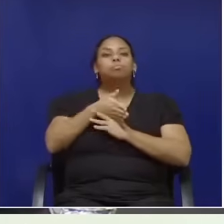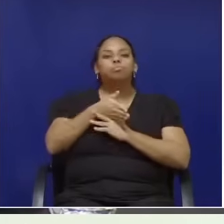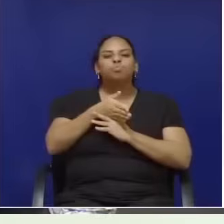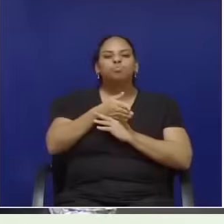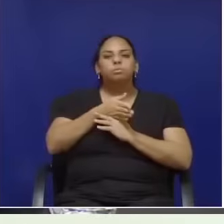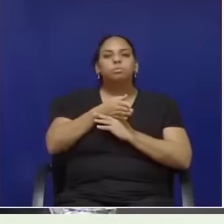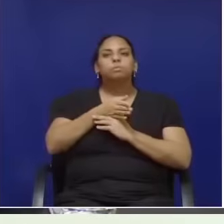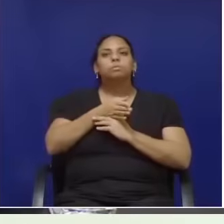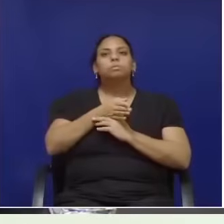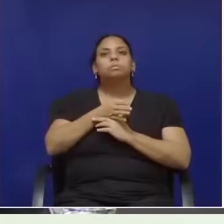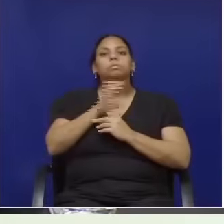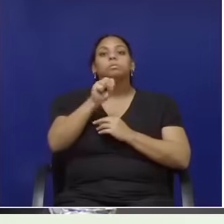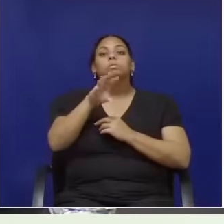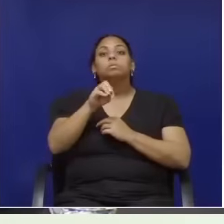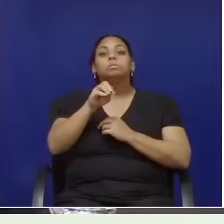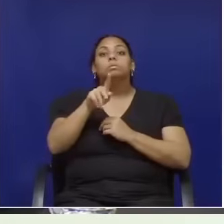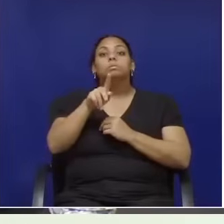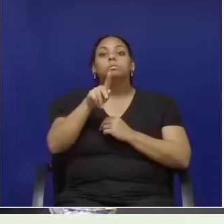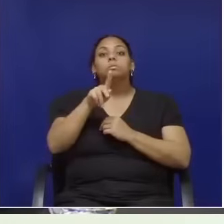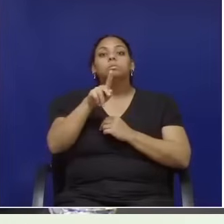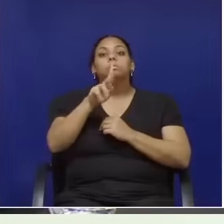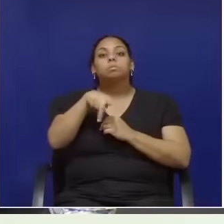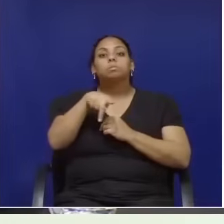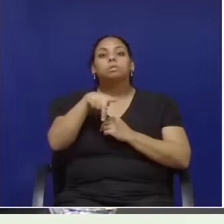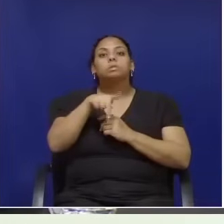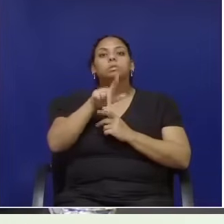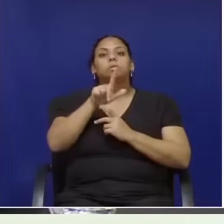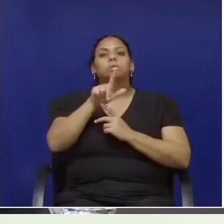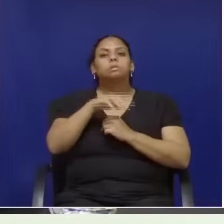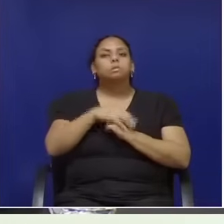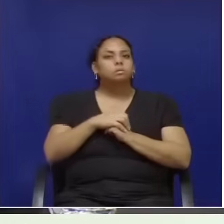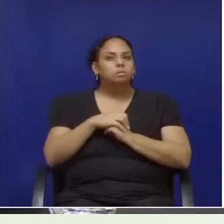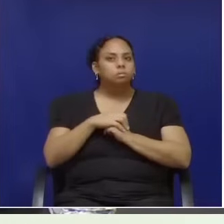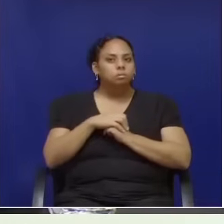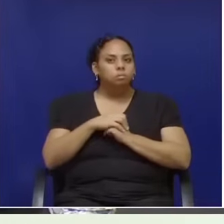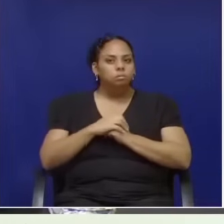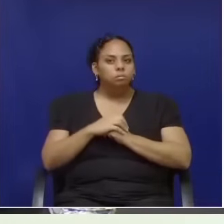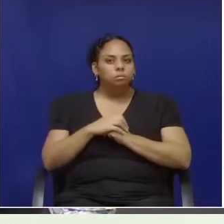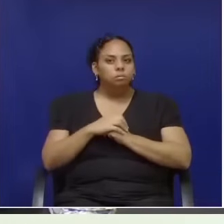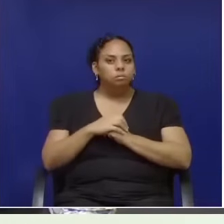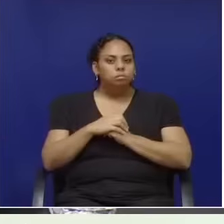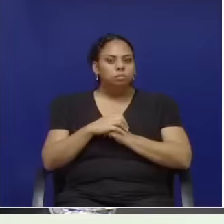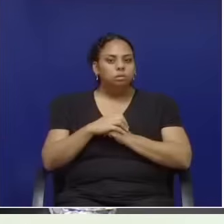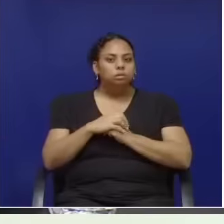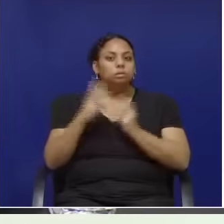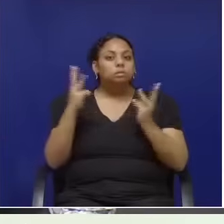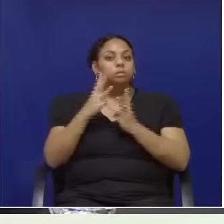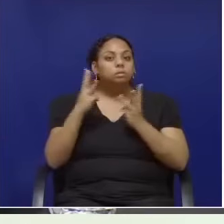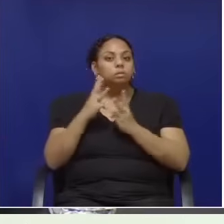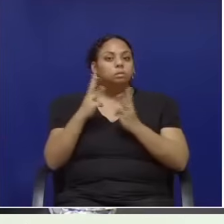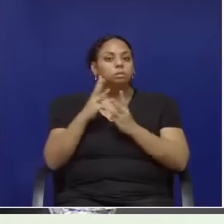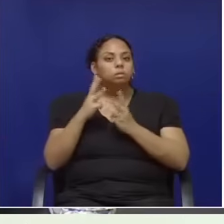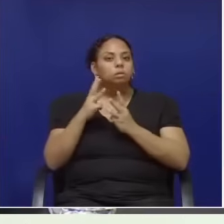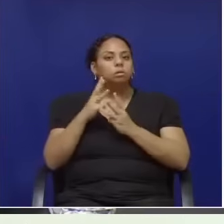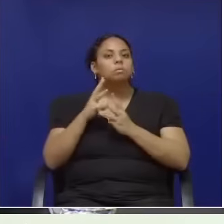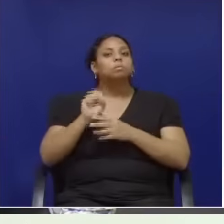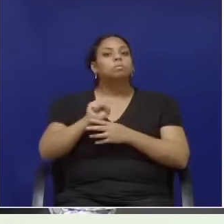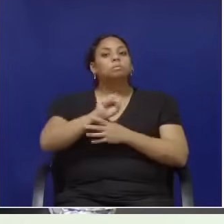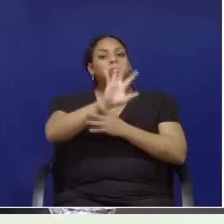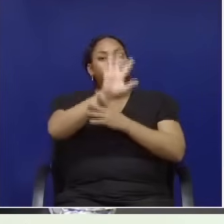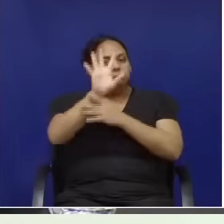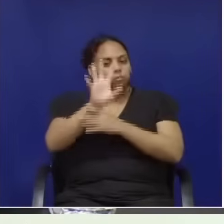le esitholako yokuthi abantu beSouth Africa basanathemba ngokuzinza kwesipolisa